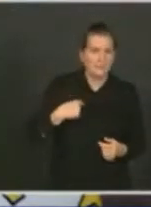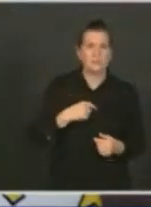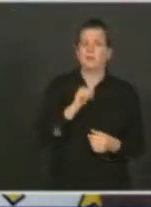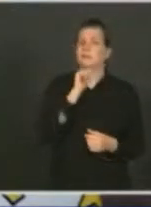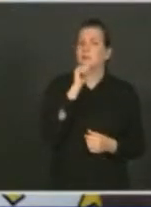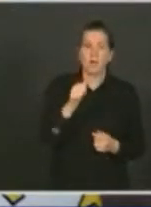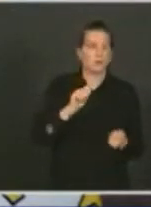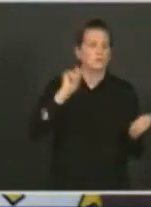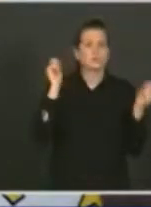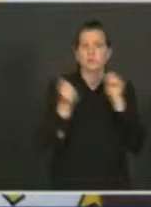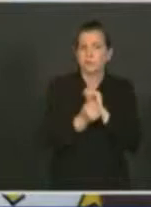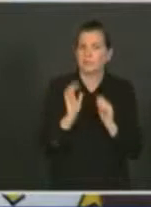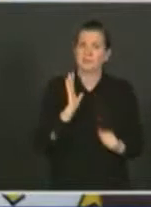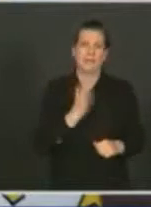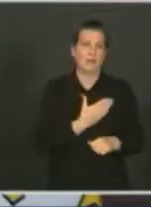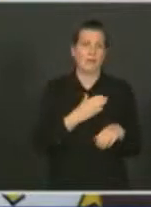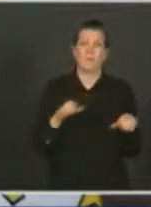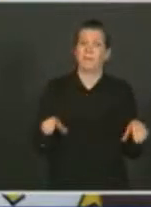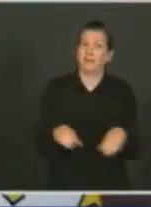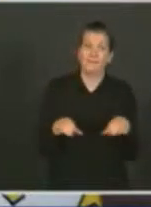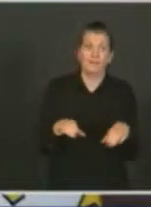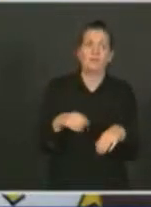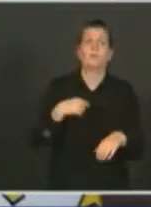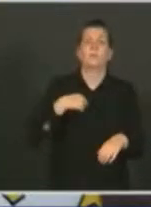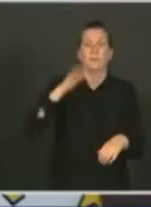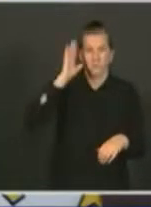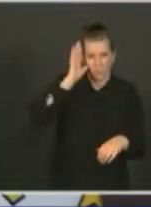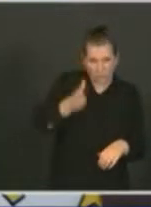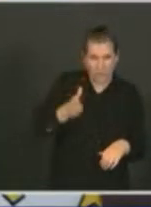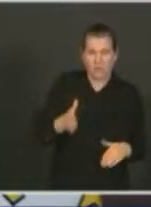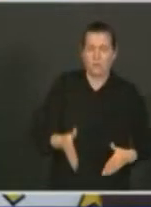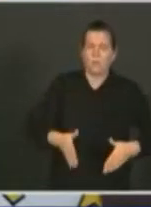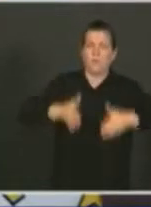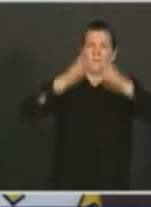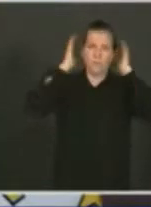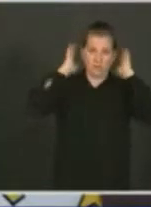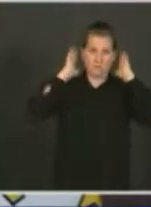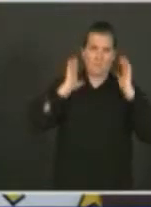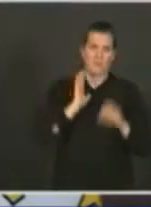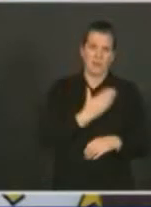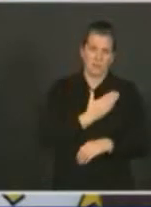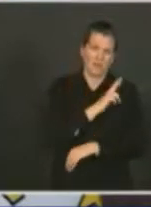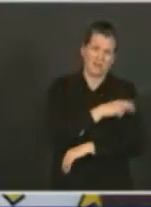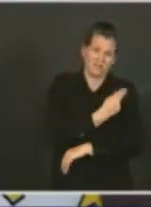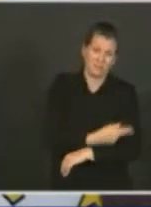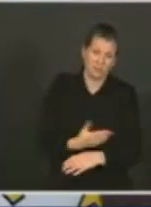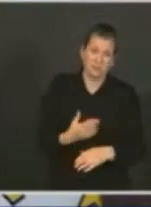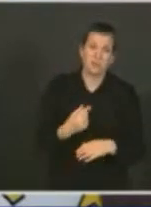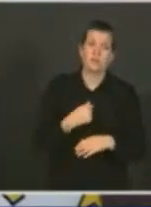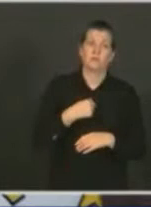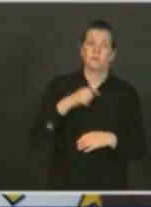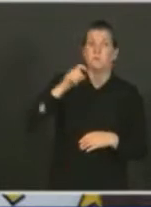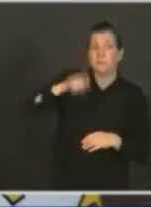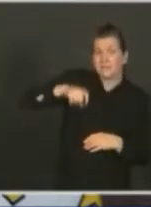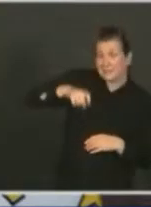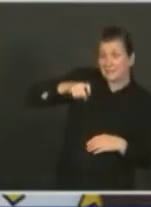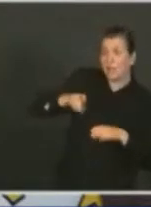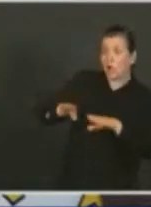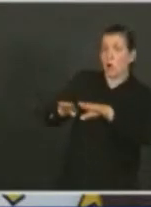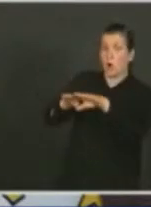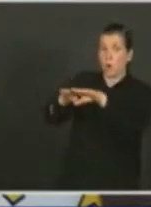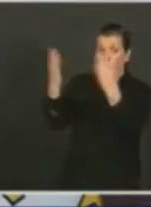quickly change our behavior, we will rapidly overwhelm our hospitals, and we will need to open the field hospital within days to